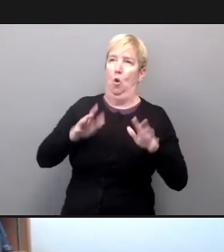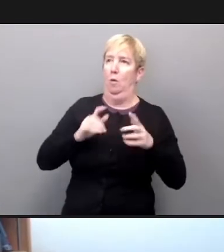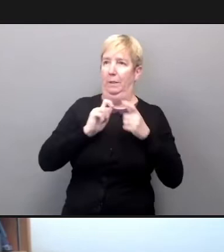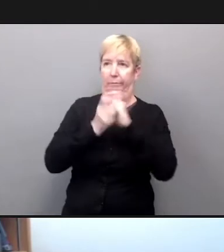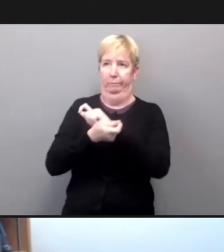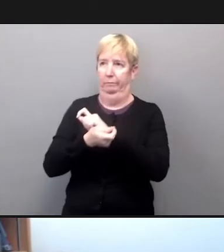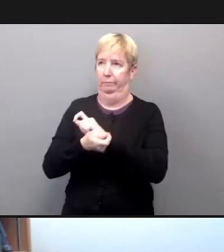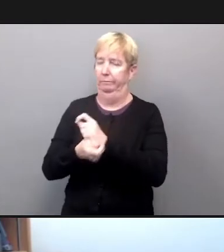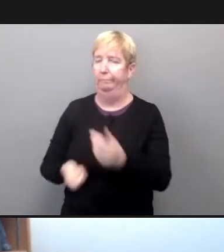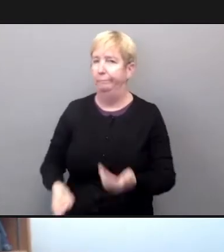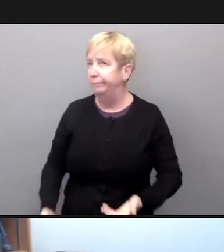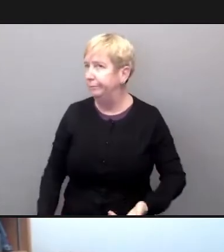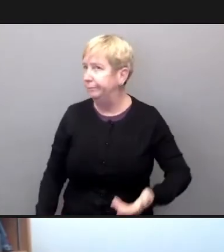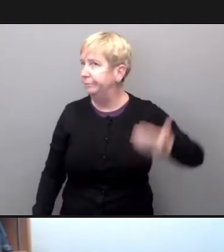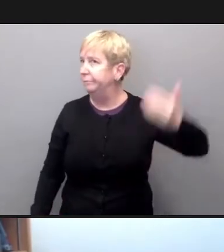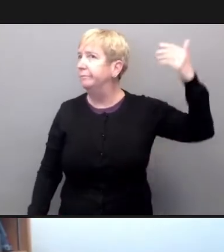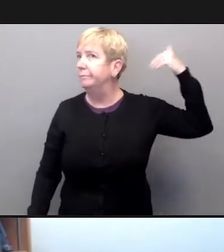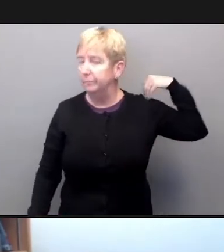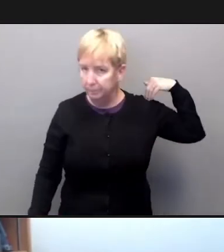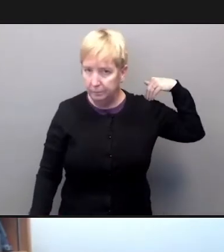to